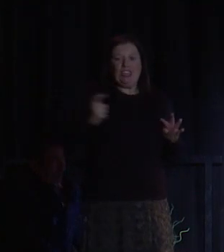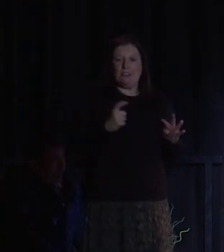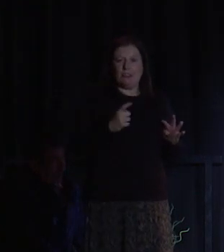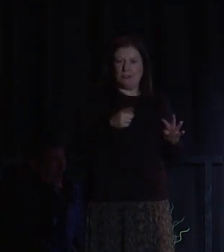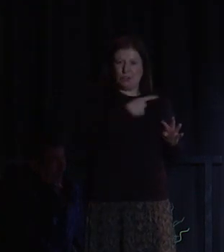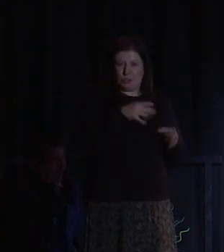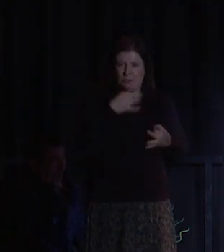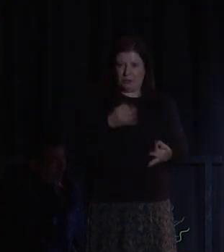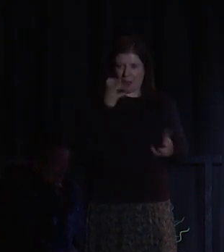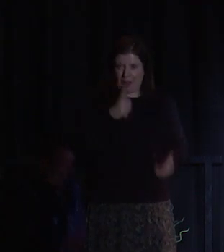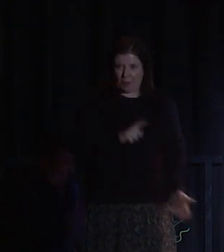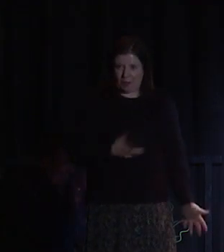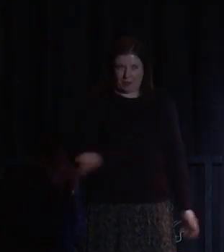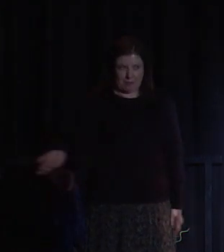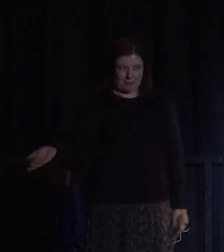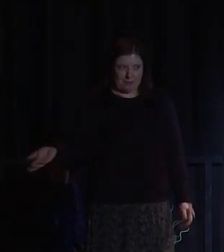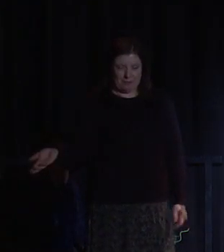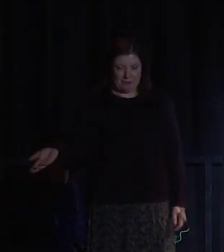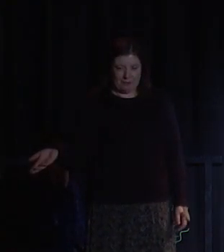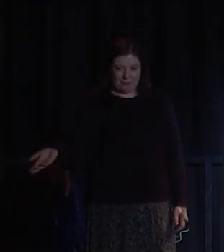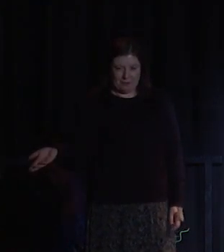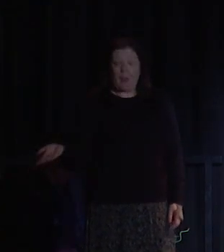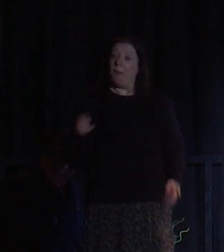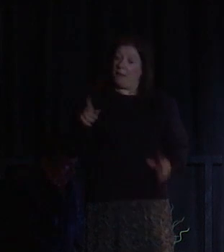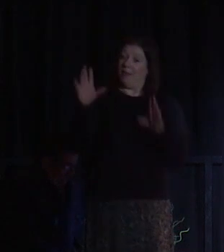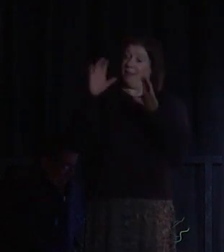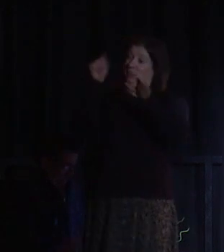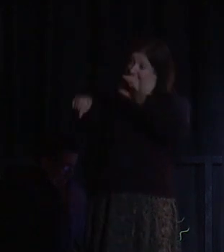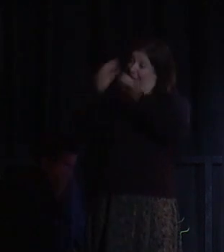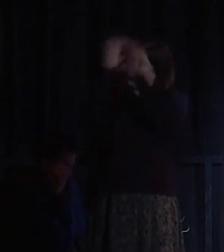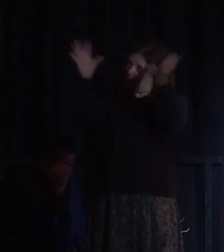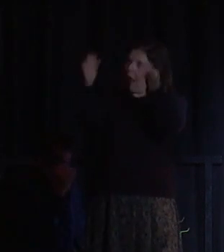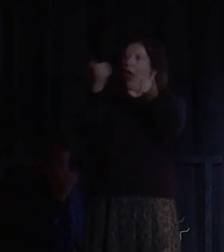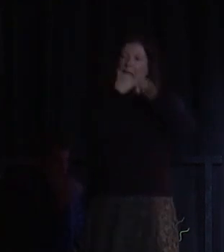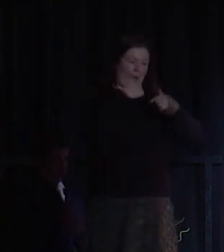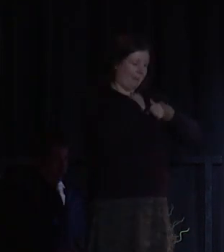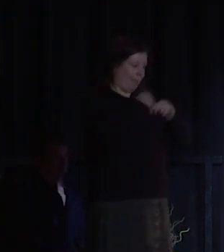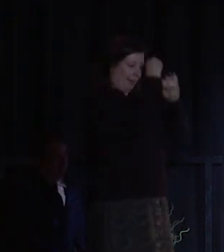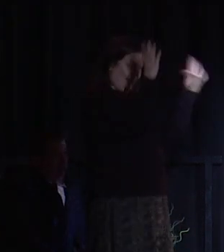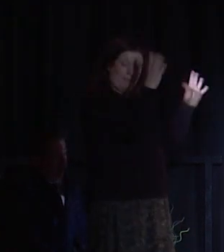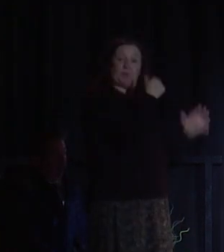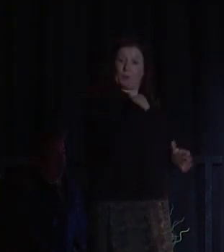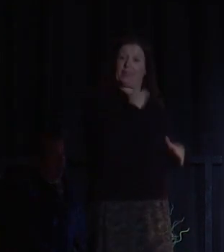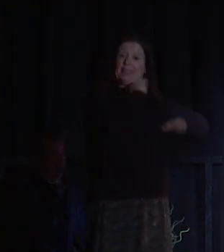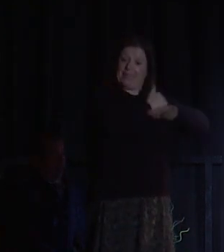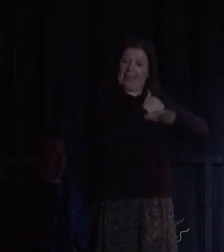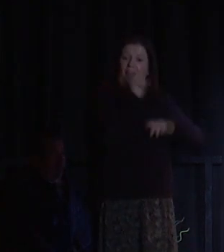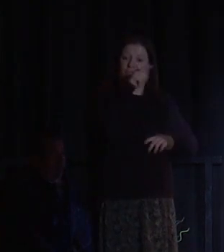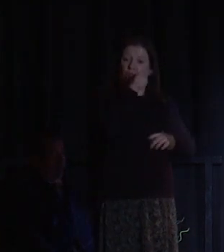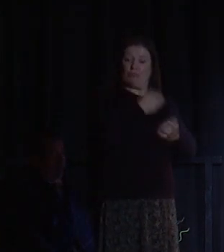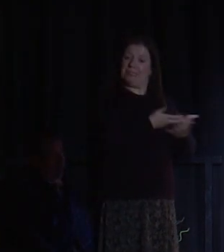this upset owl. And we had an idea. So we're going to make our own falconry